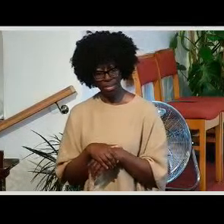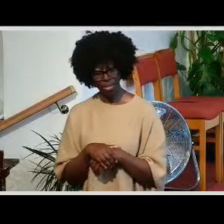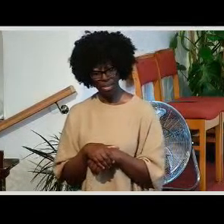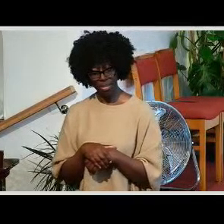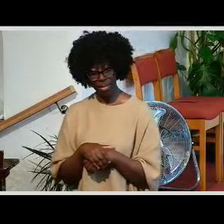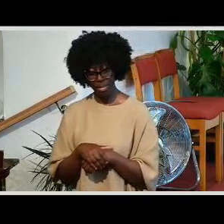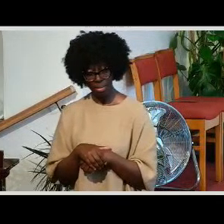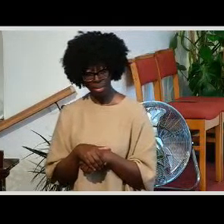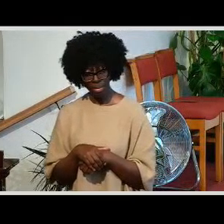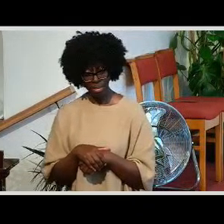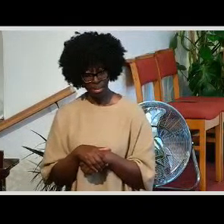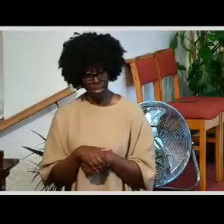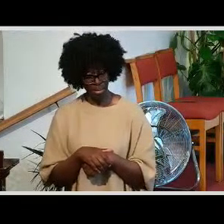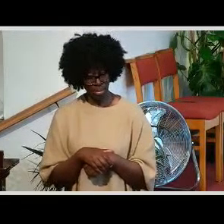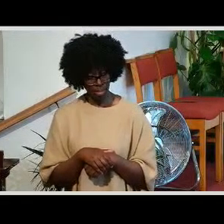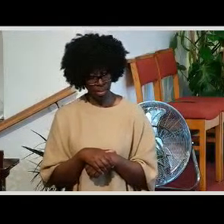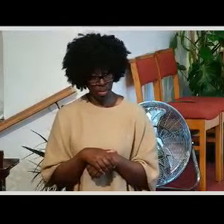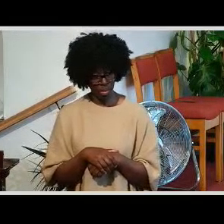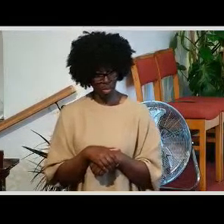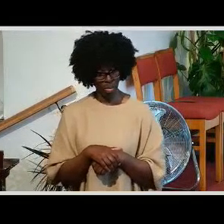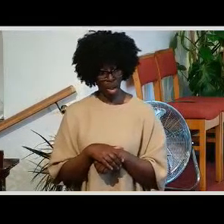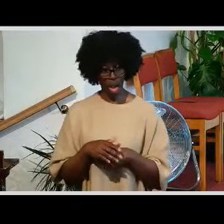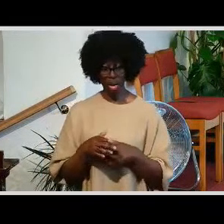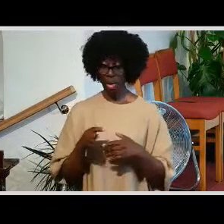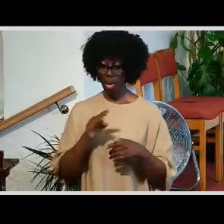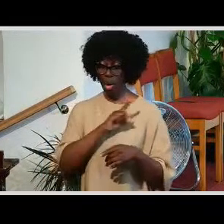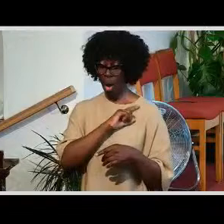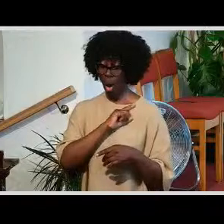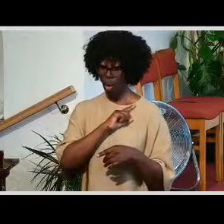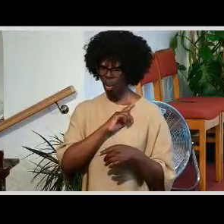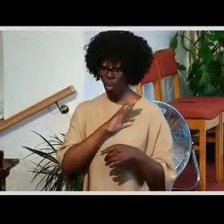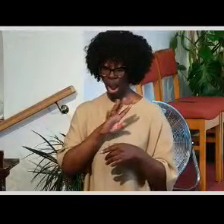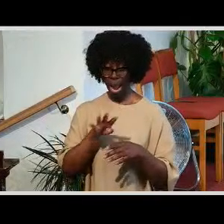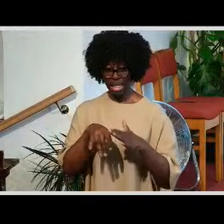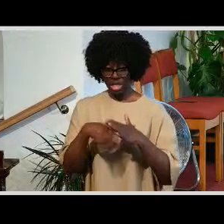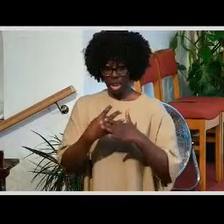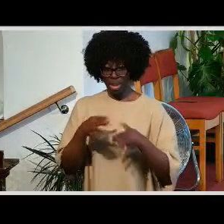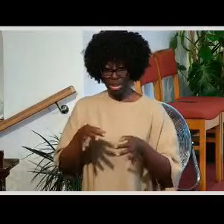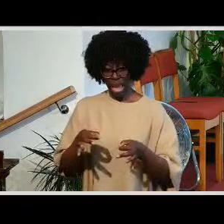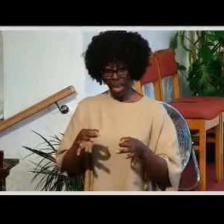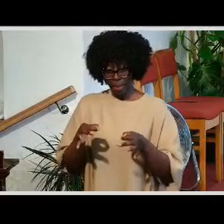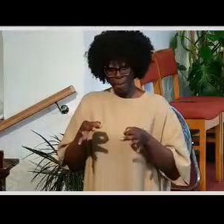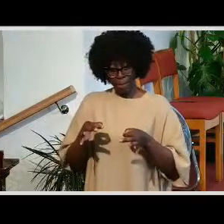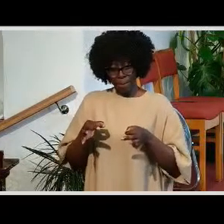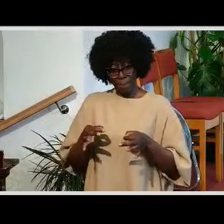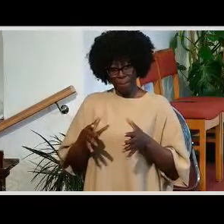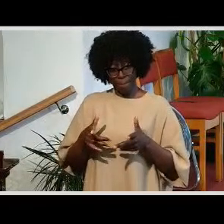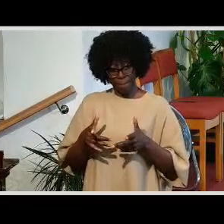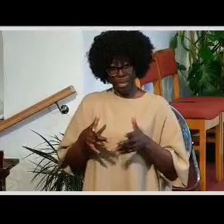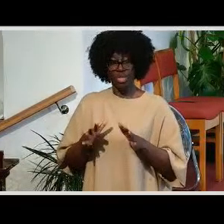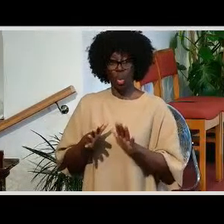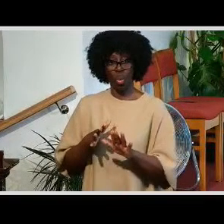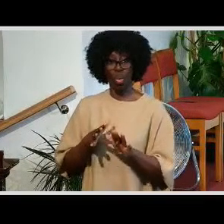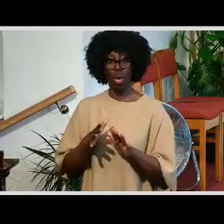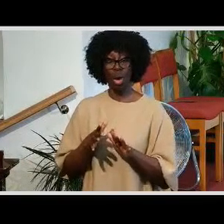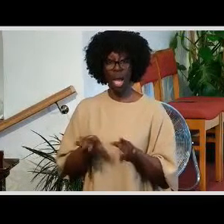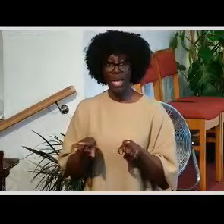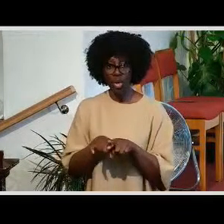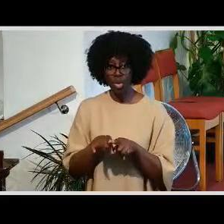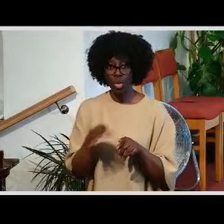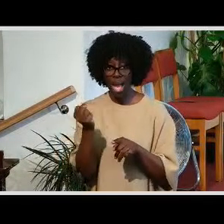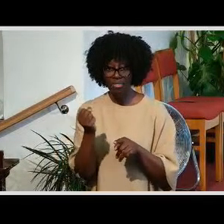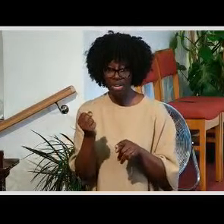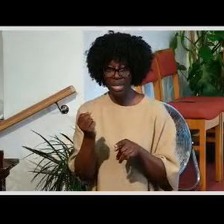let's say, not as developed as it should be for the age. You also have speech and language issues, so in terms of